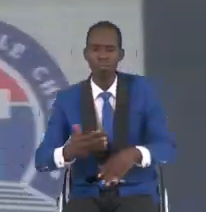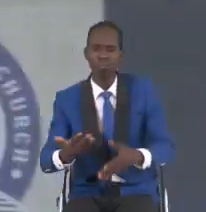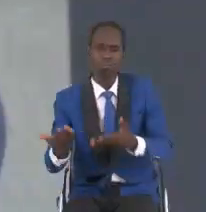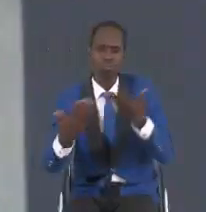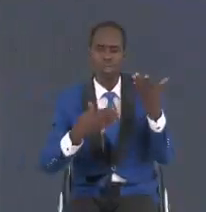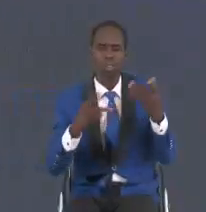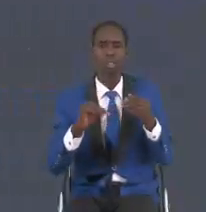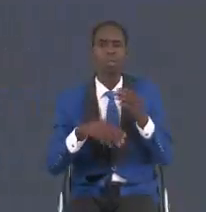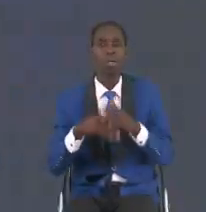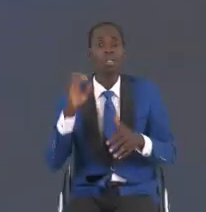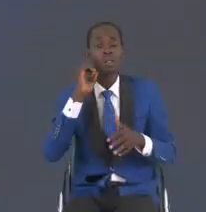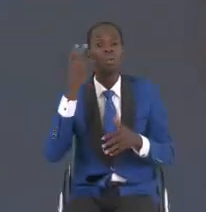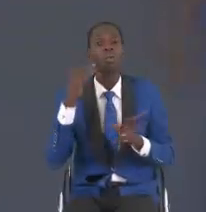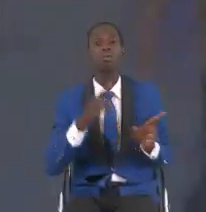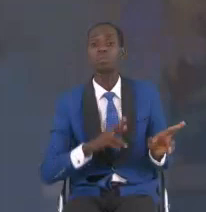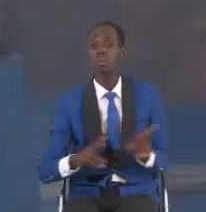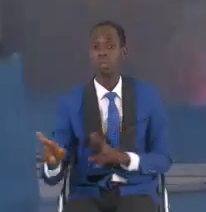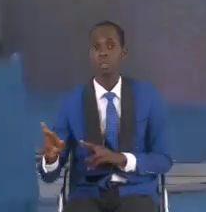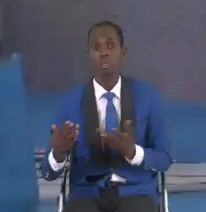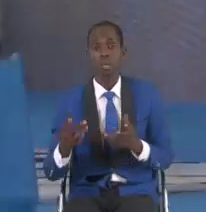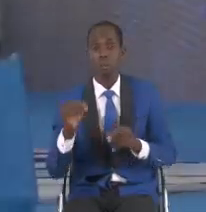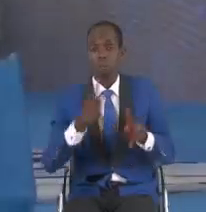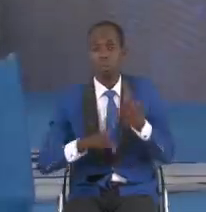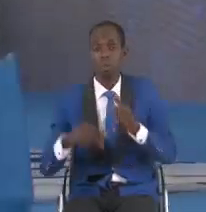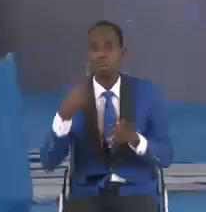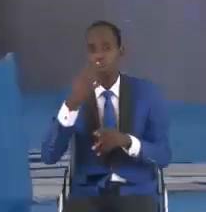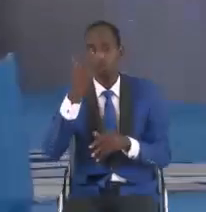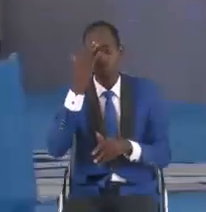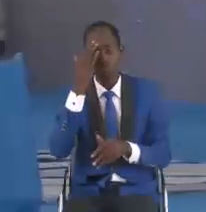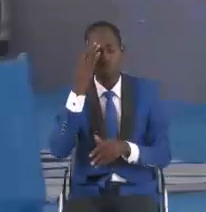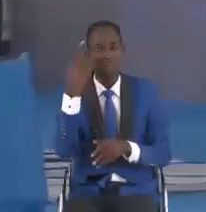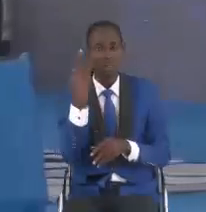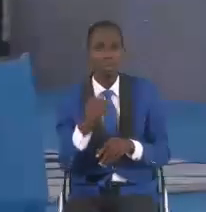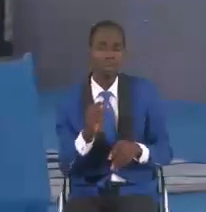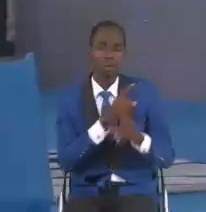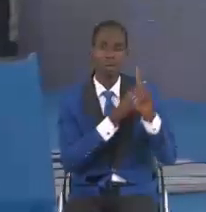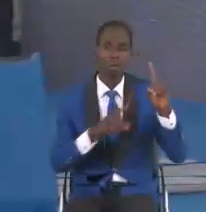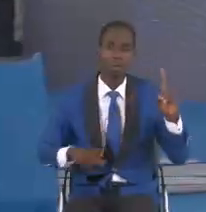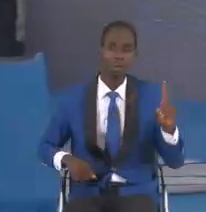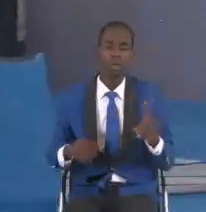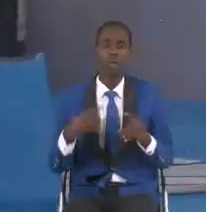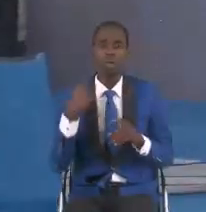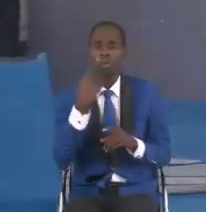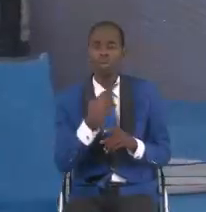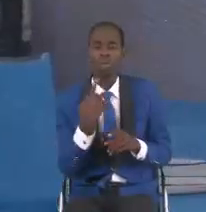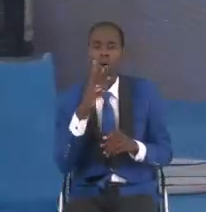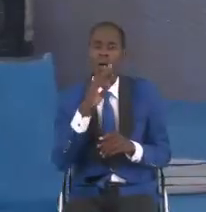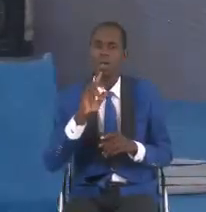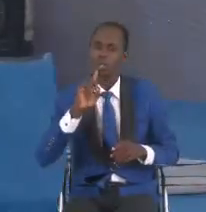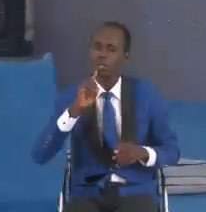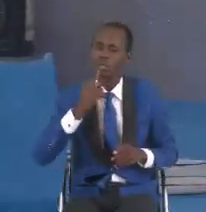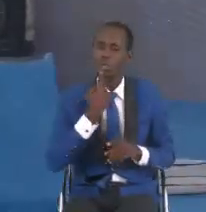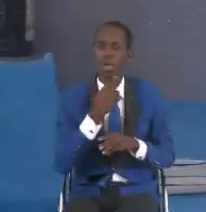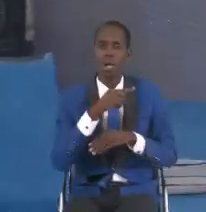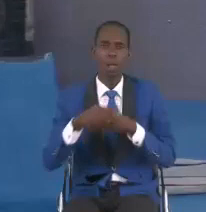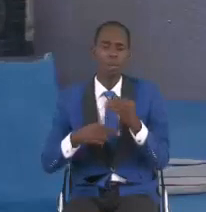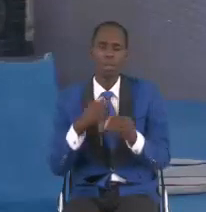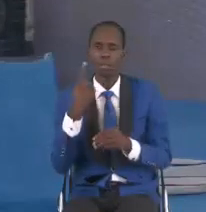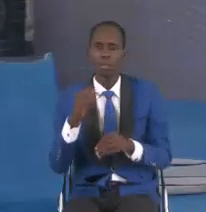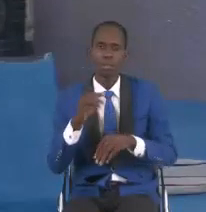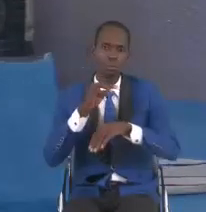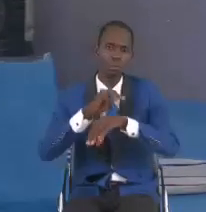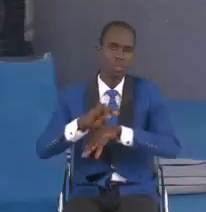The people who know the ministry, who know the Lord, and they're serious about ministry,